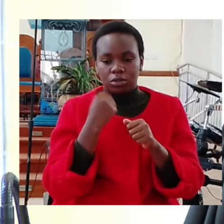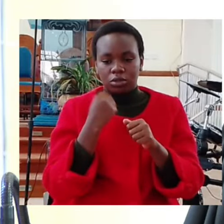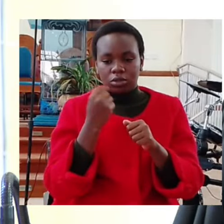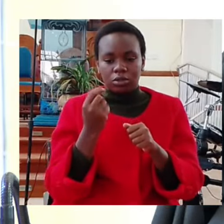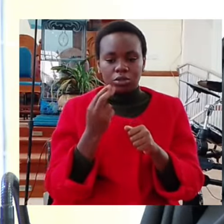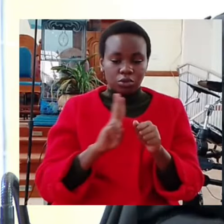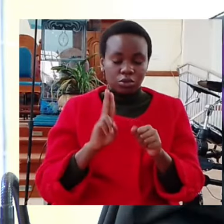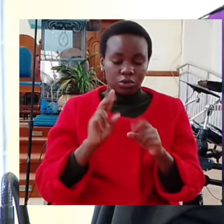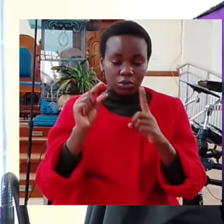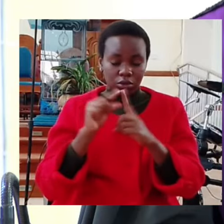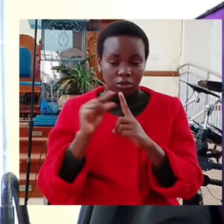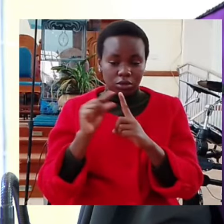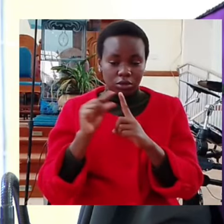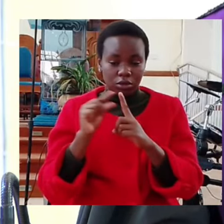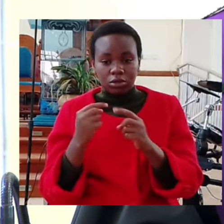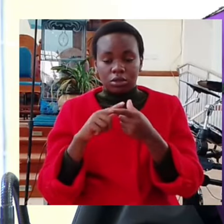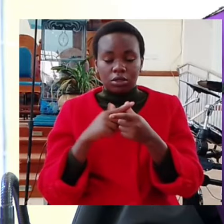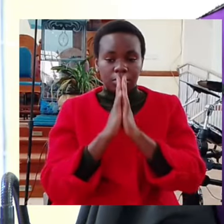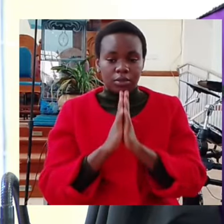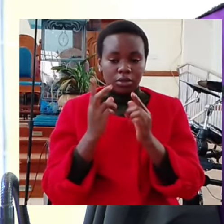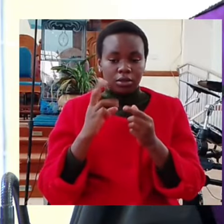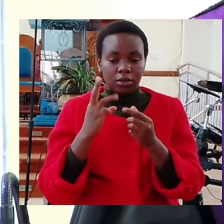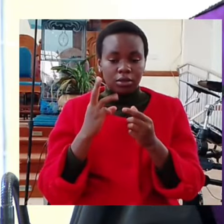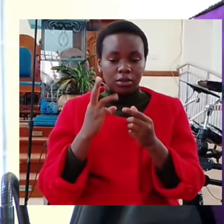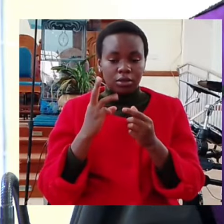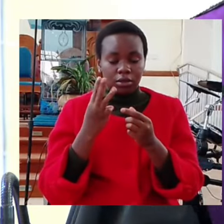them. Ogedhoma dhini ya wabuku ya adhimo.